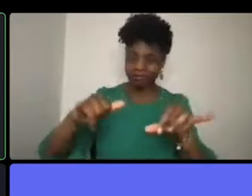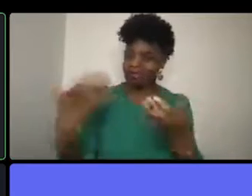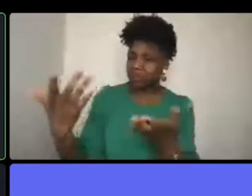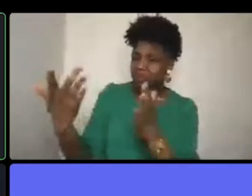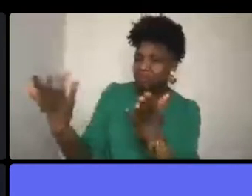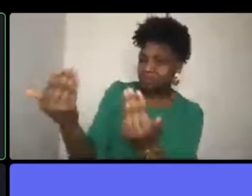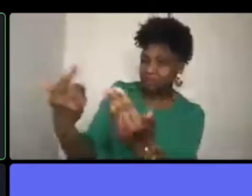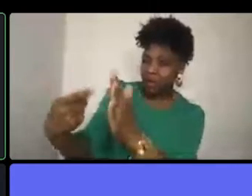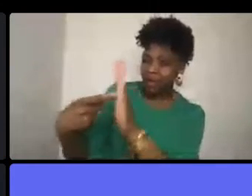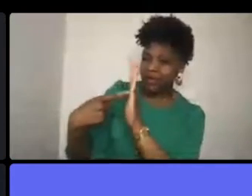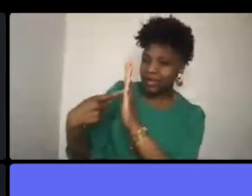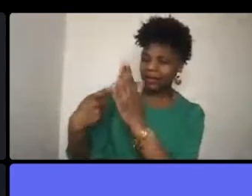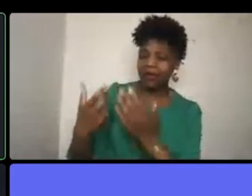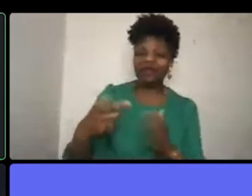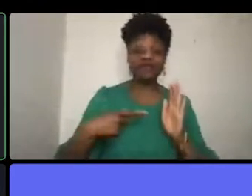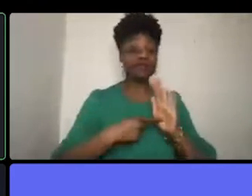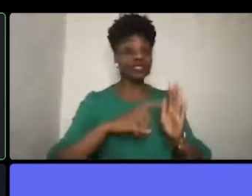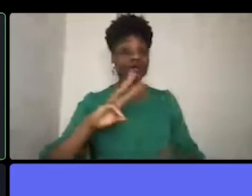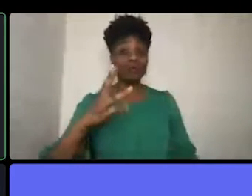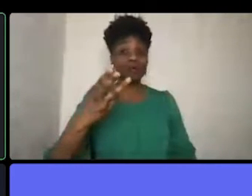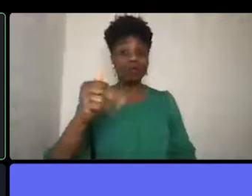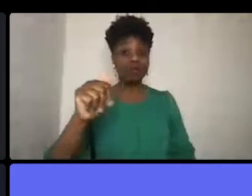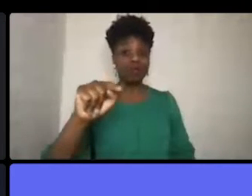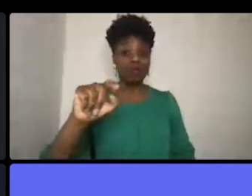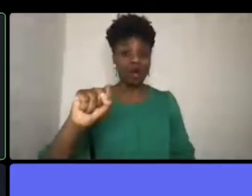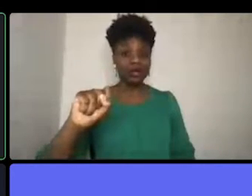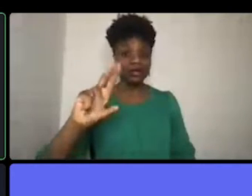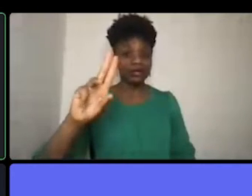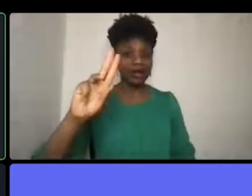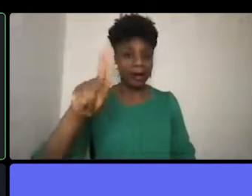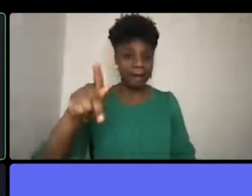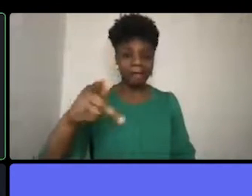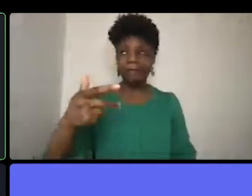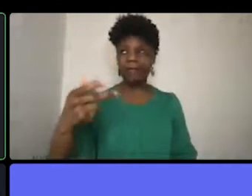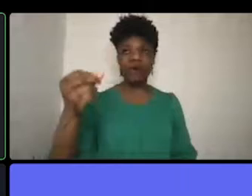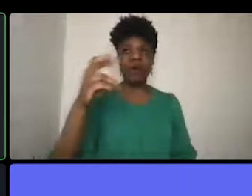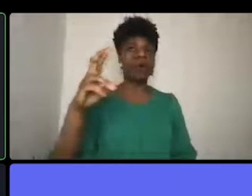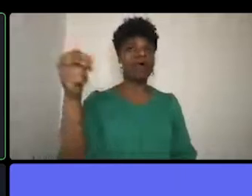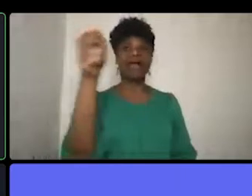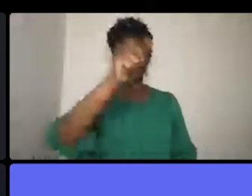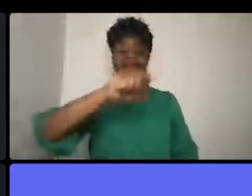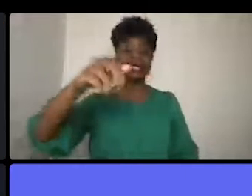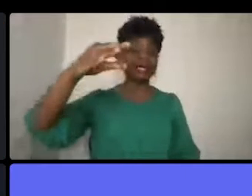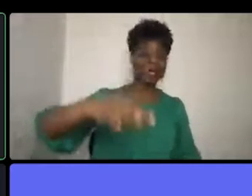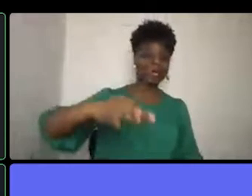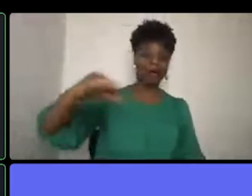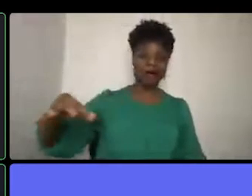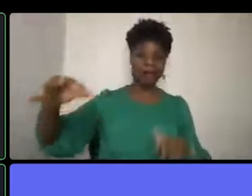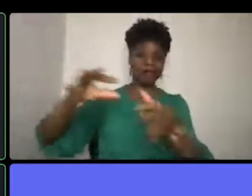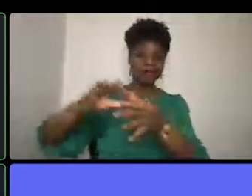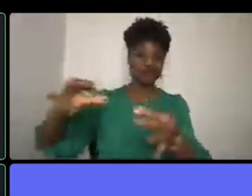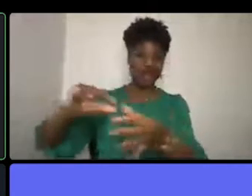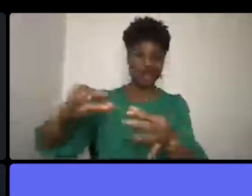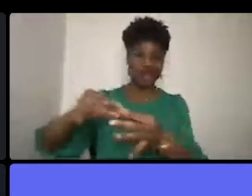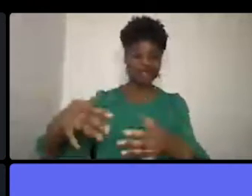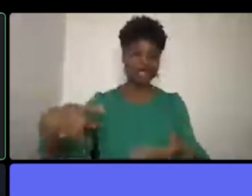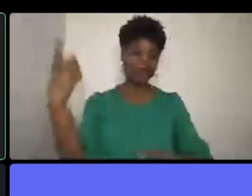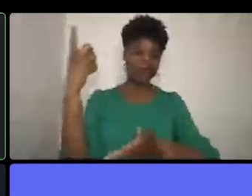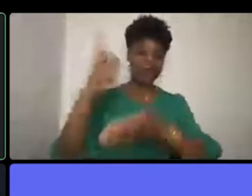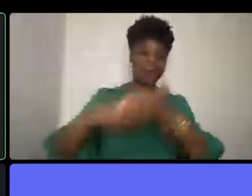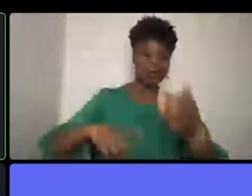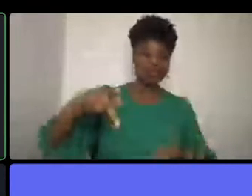Like what's up, or any kind of like normal hip hop phrase like What's thought poppin'? or